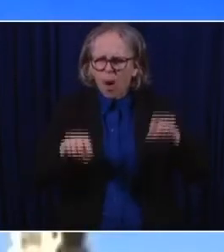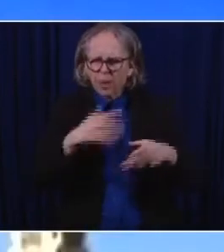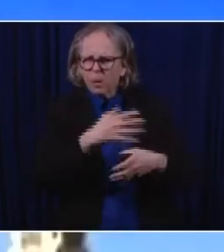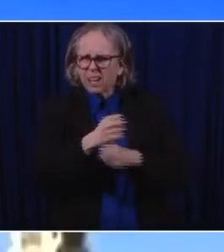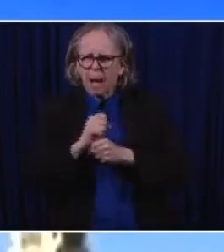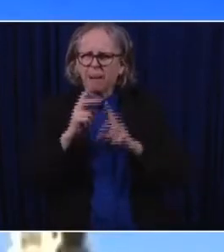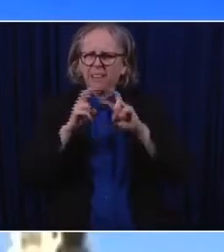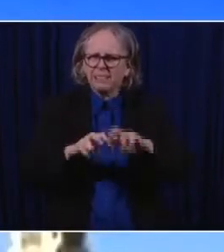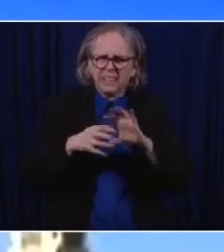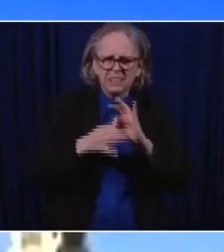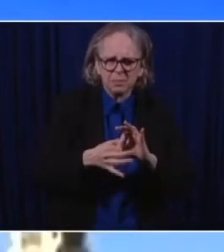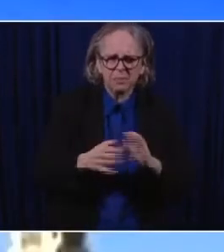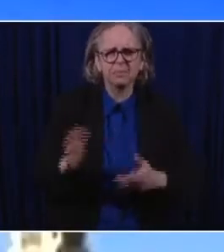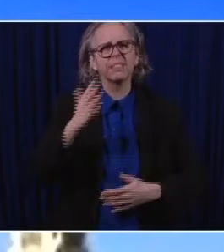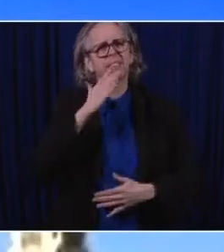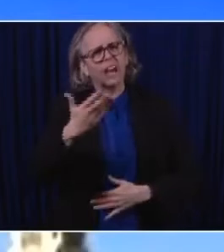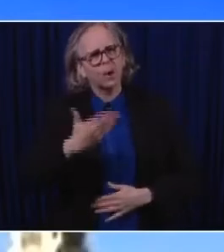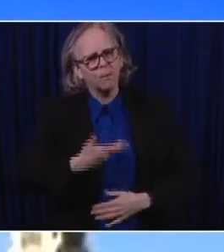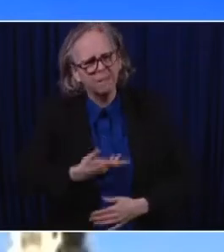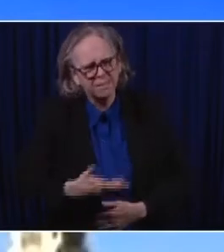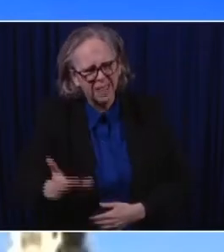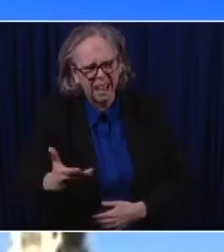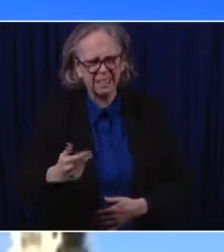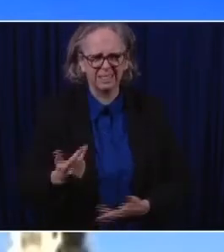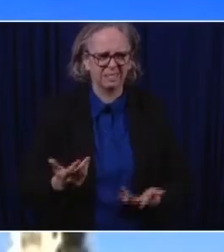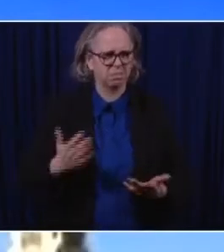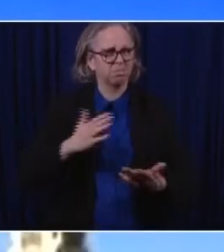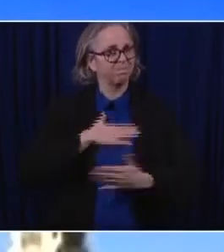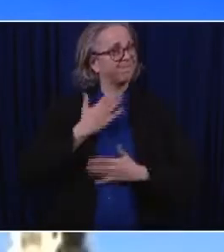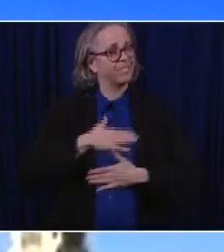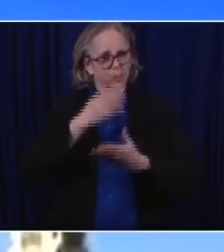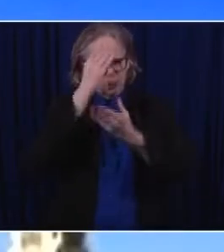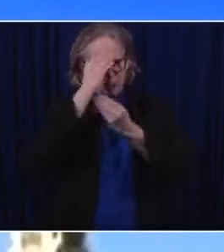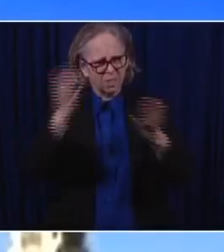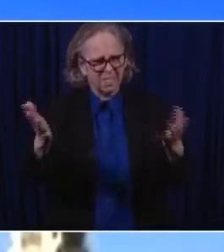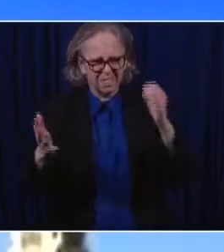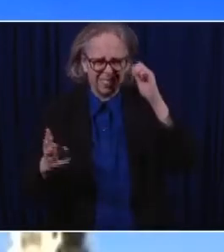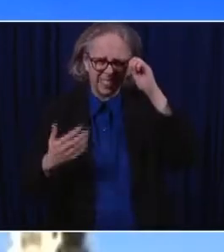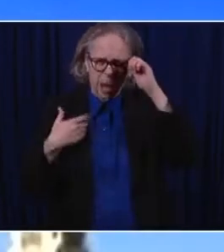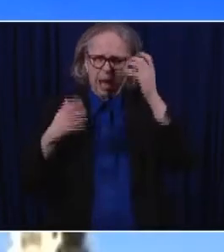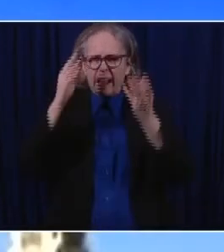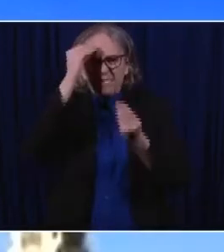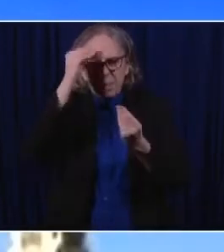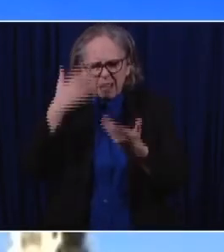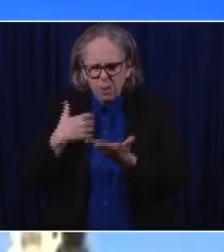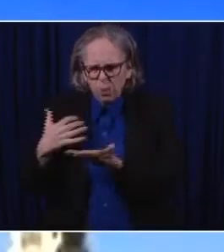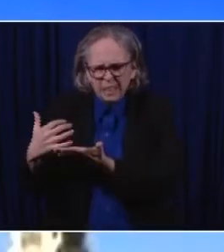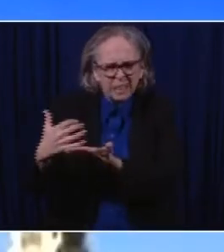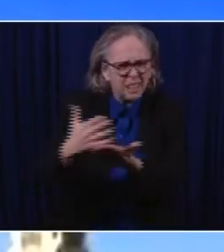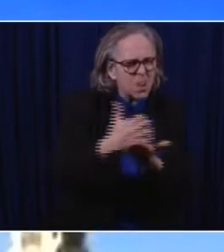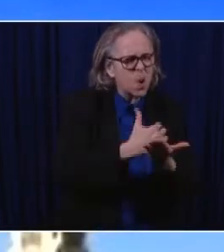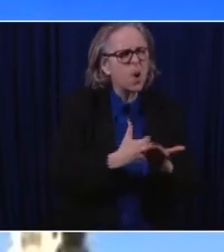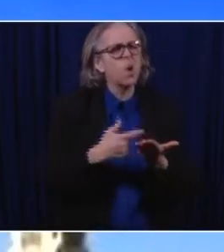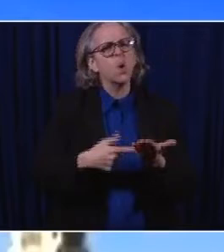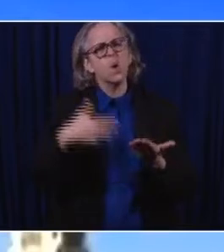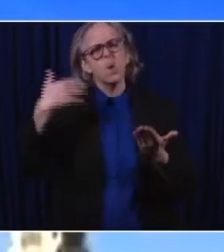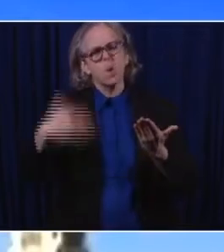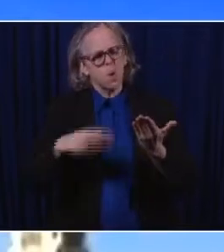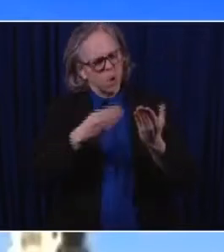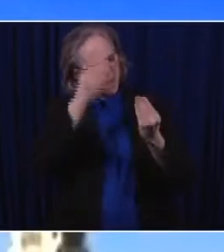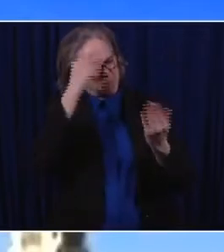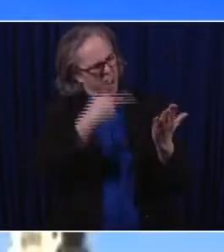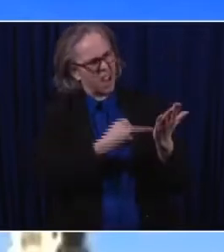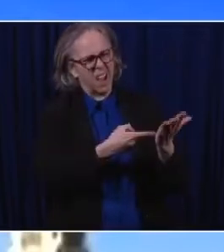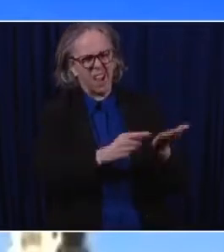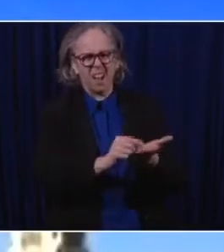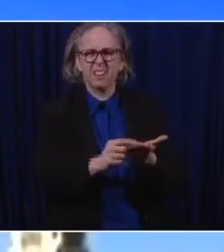that really reflects the status of our students and the education system, reflecting the early part of this new academic school year. I first want to say